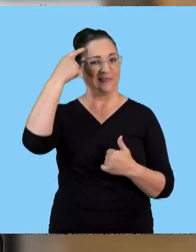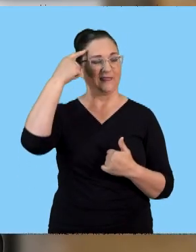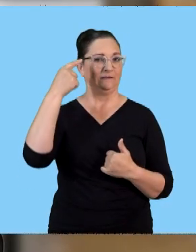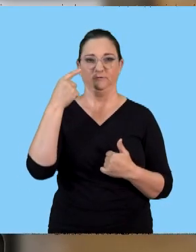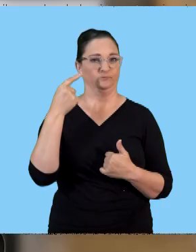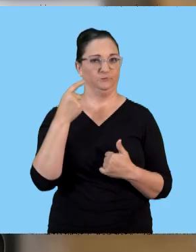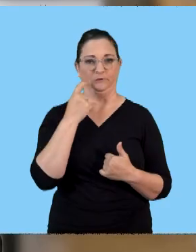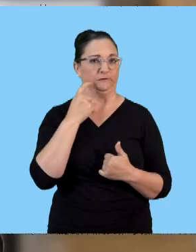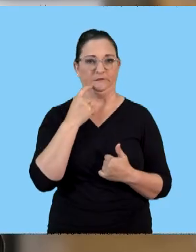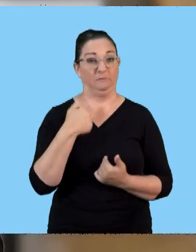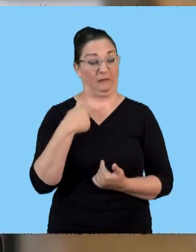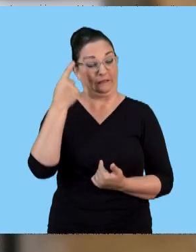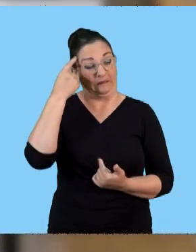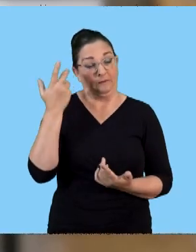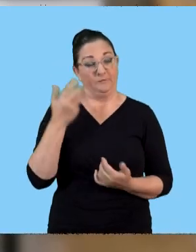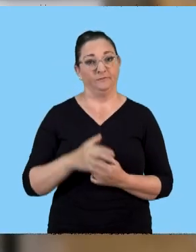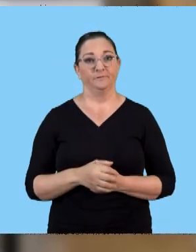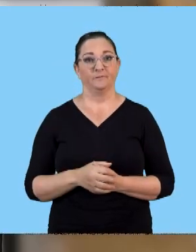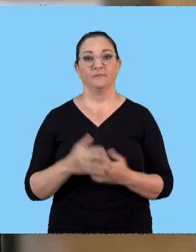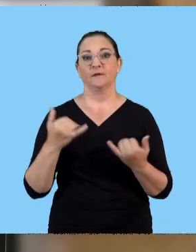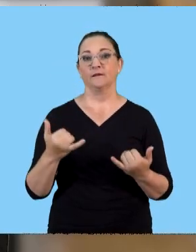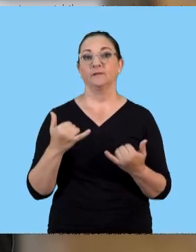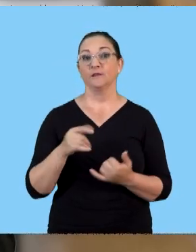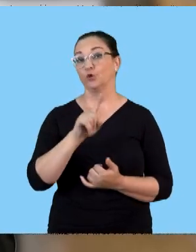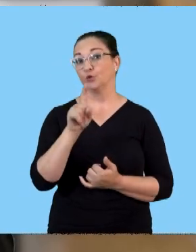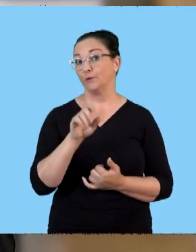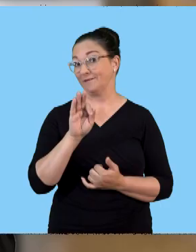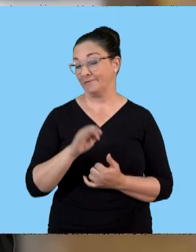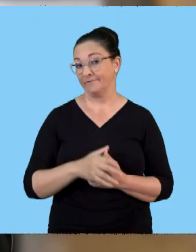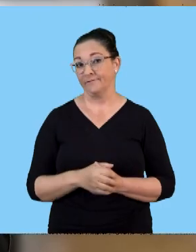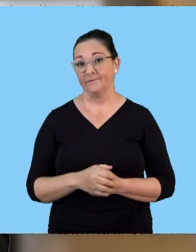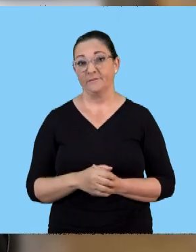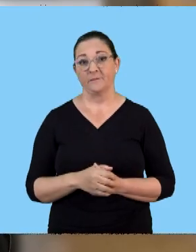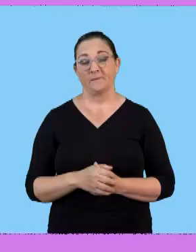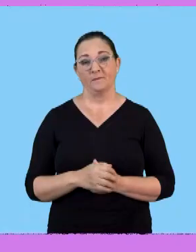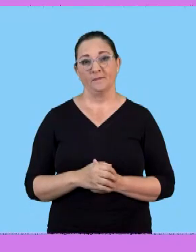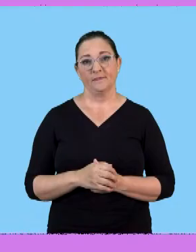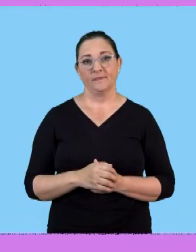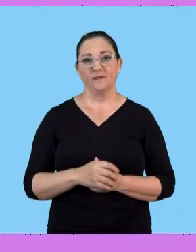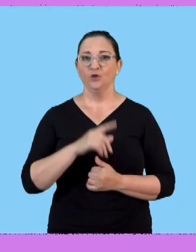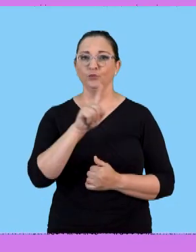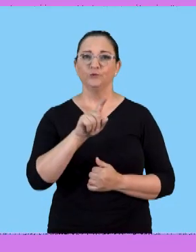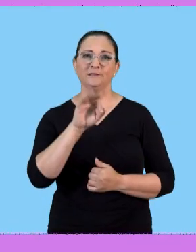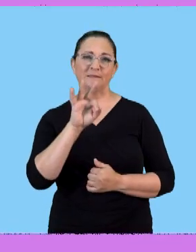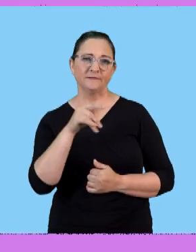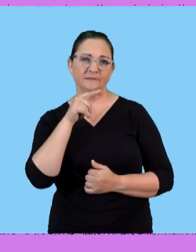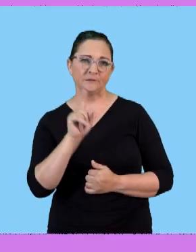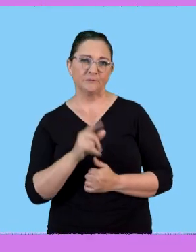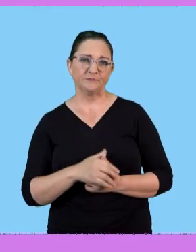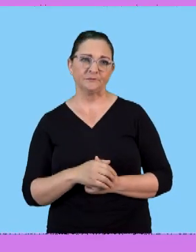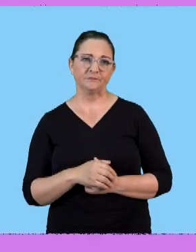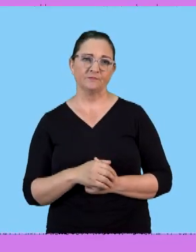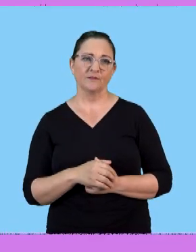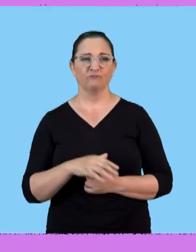I would think it won't be that easy. Right, I will now look at question number F. Question number F says,